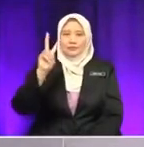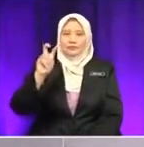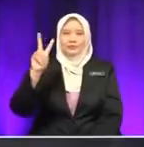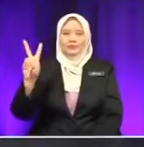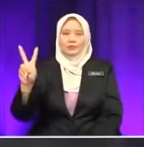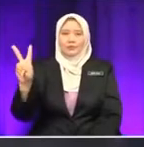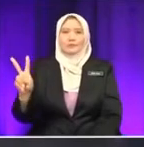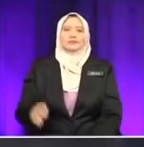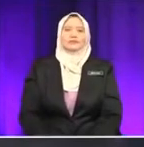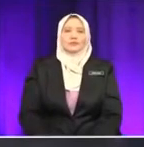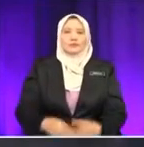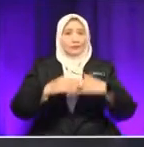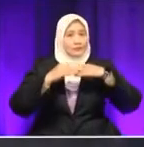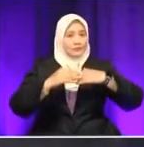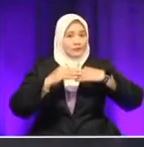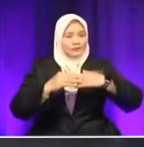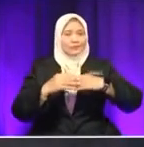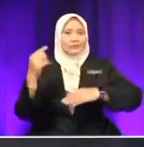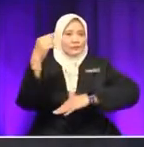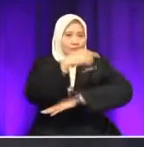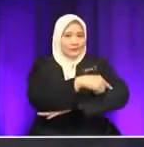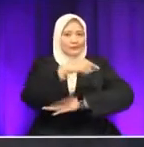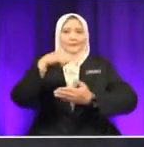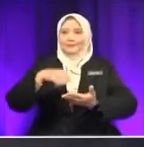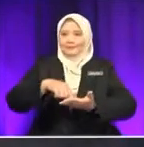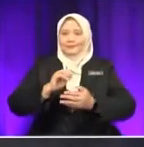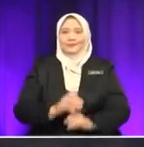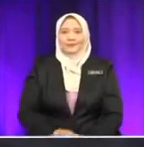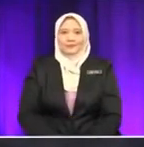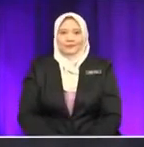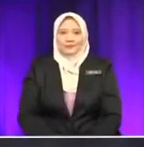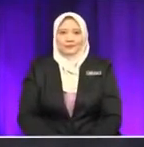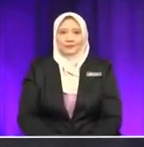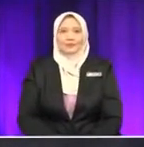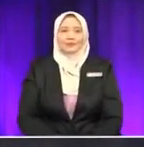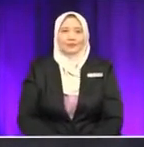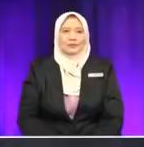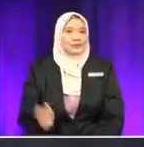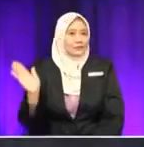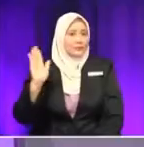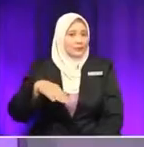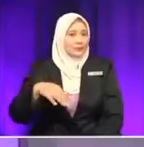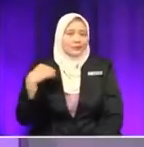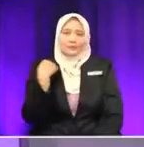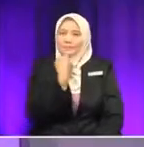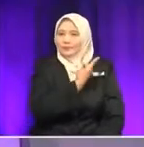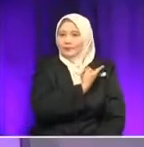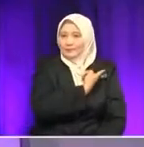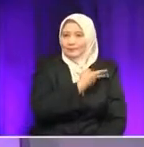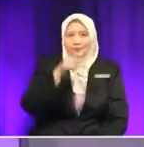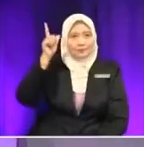So, teacher, before we proceed, why not we meet the students for today, people? Exactly, yes. So, well,